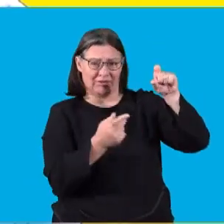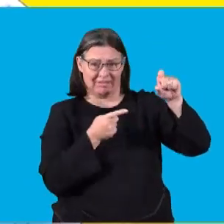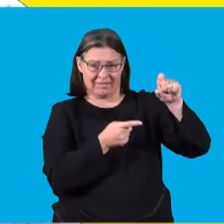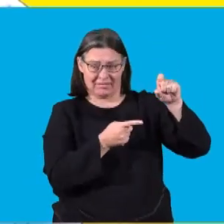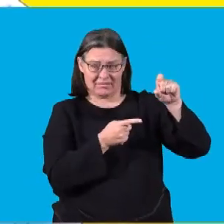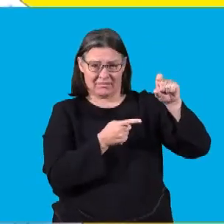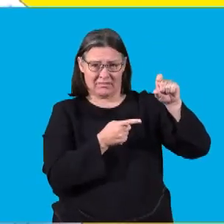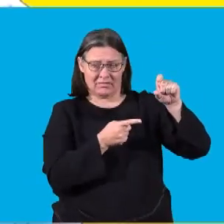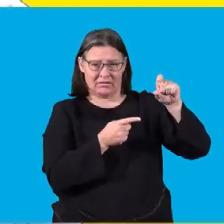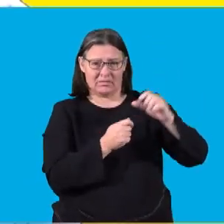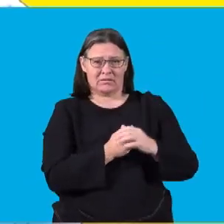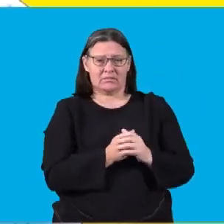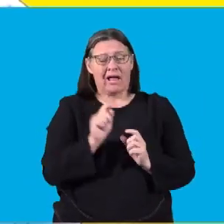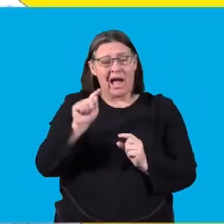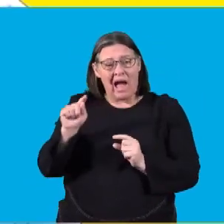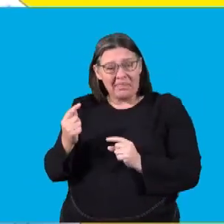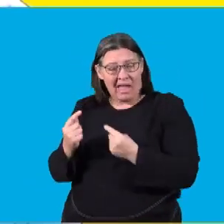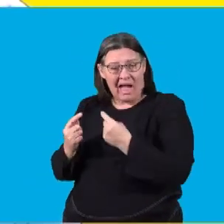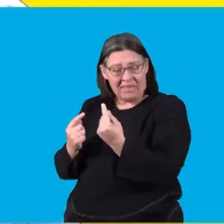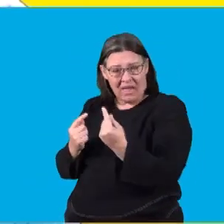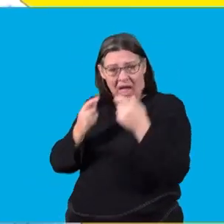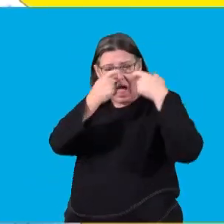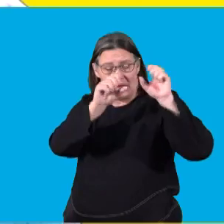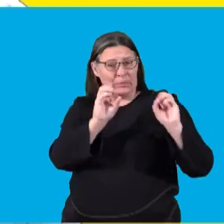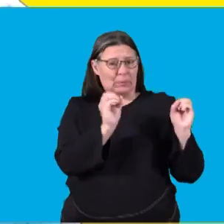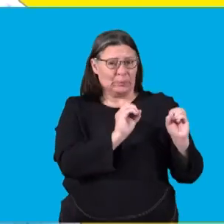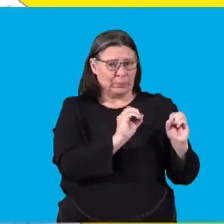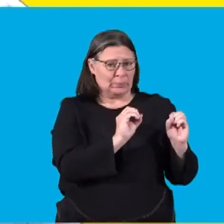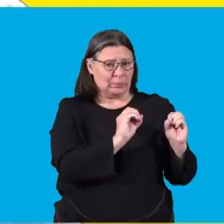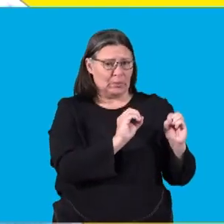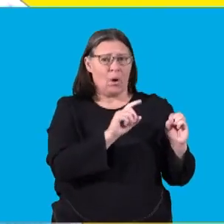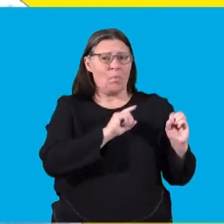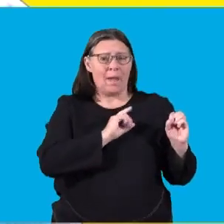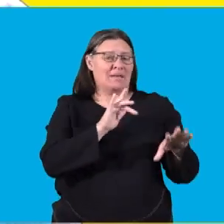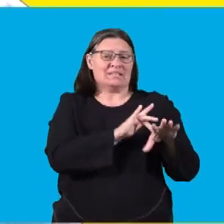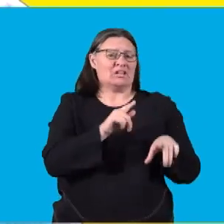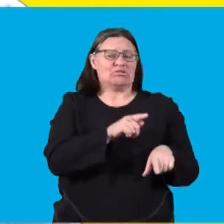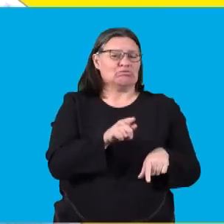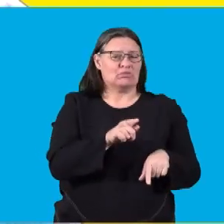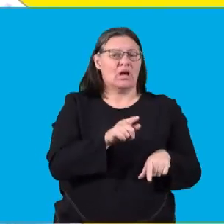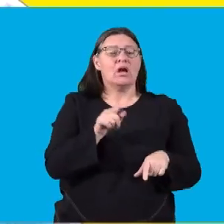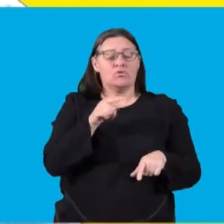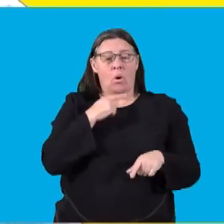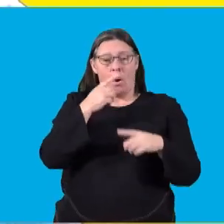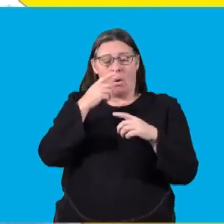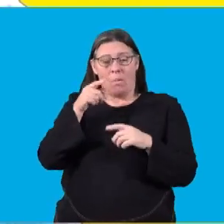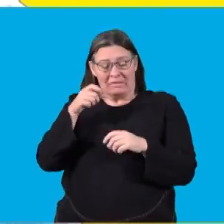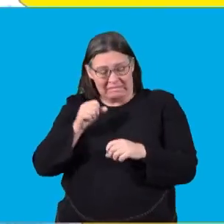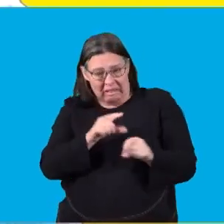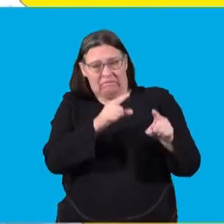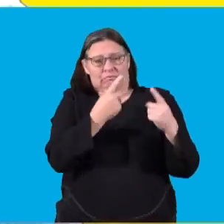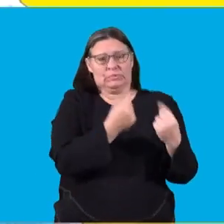green. So you need to look at the other aspects that are not highlighted, as I will not touch them in today's